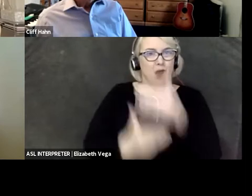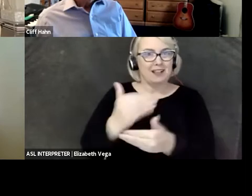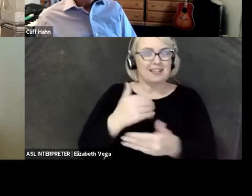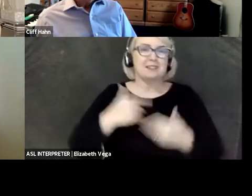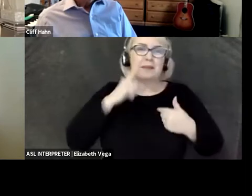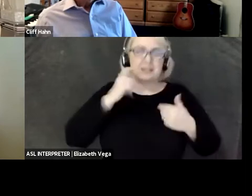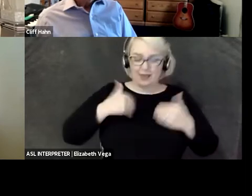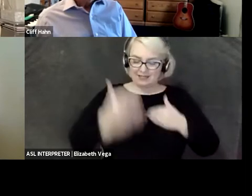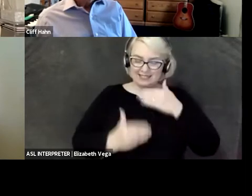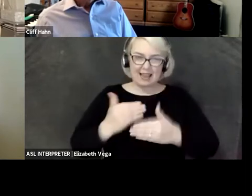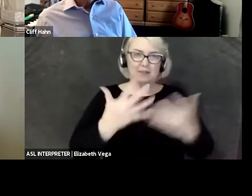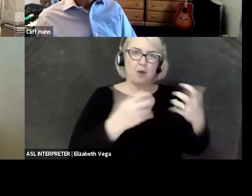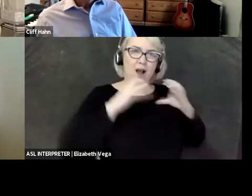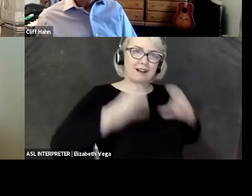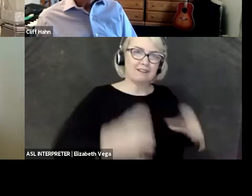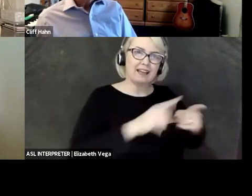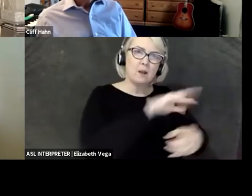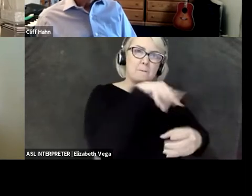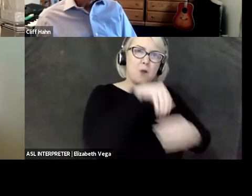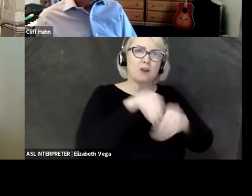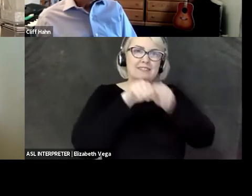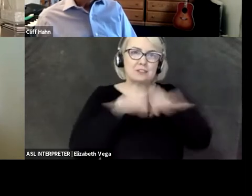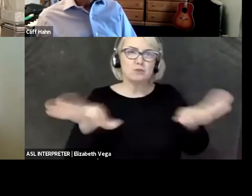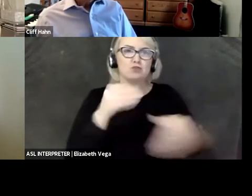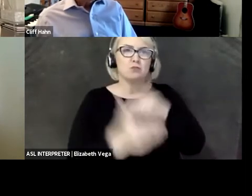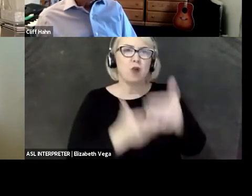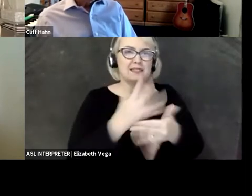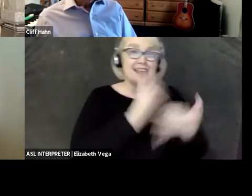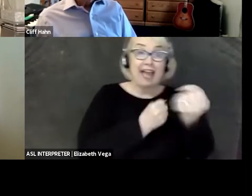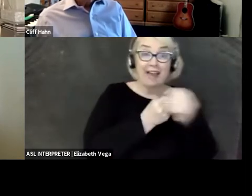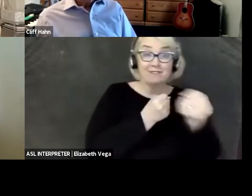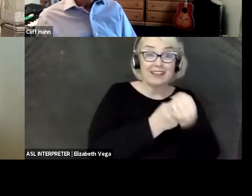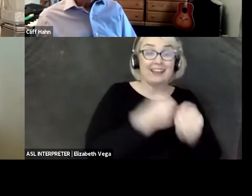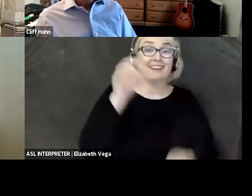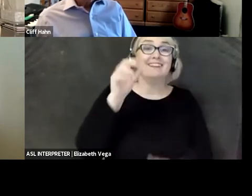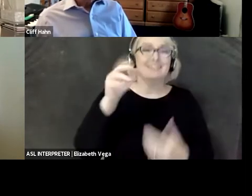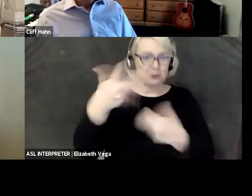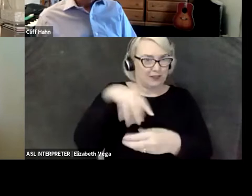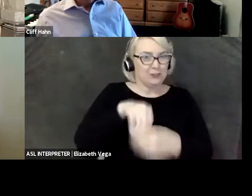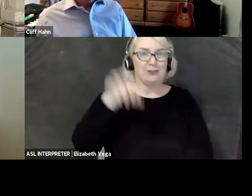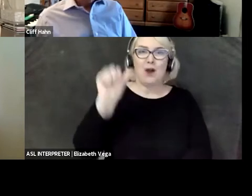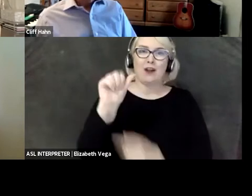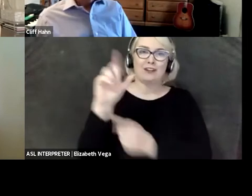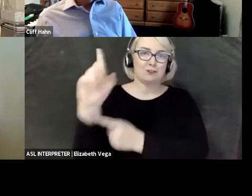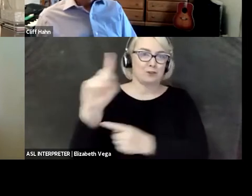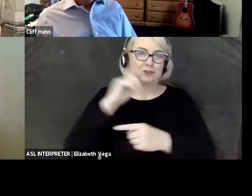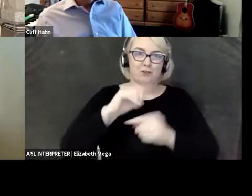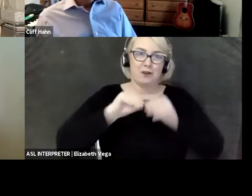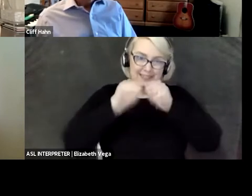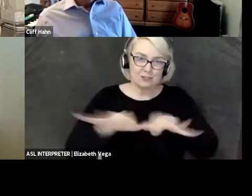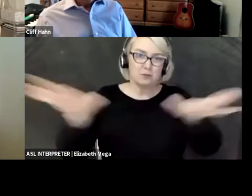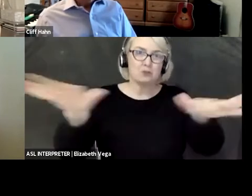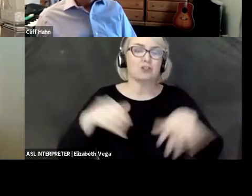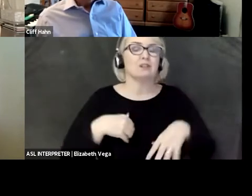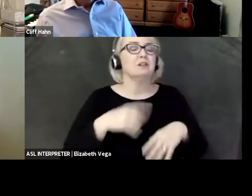the distribution process and advocating for it to go through the distribution line. But primarily, we have a conversation. We then talk